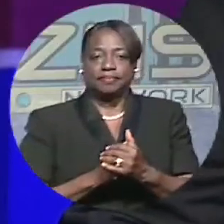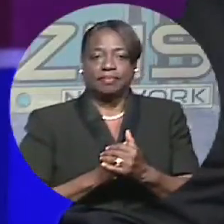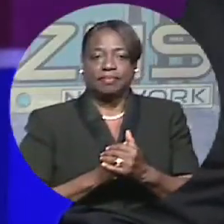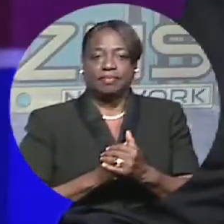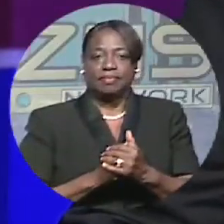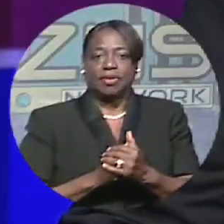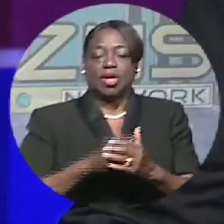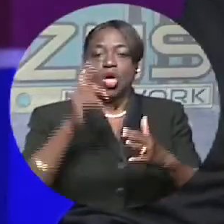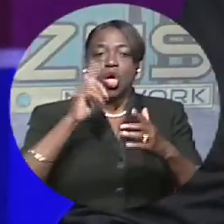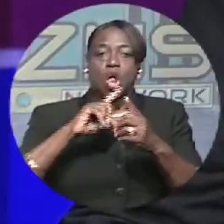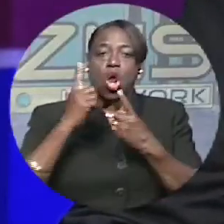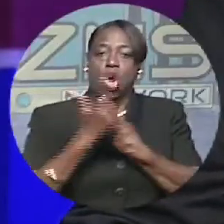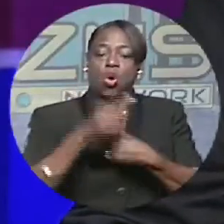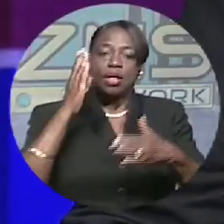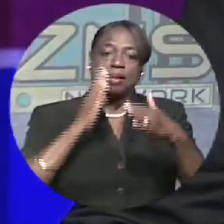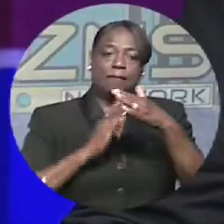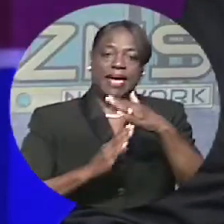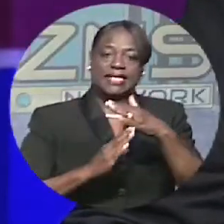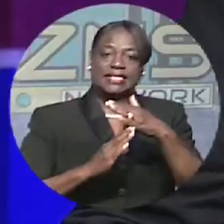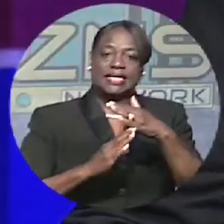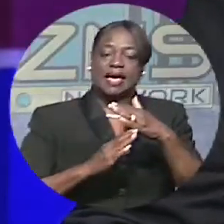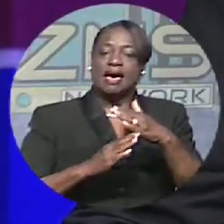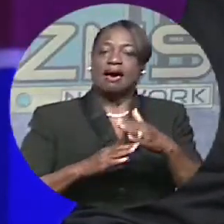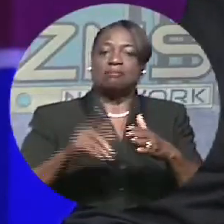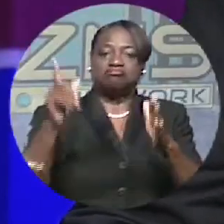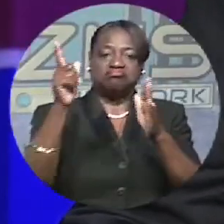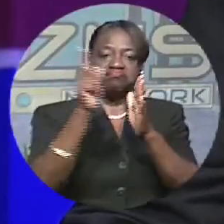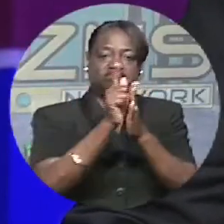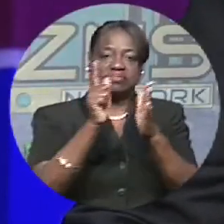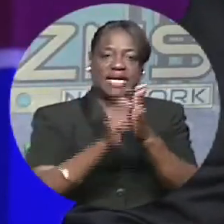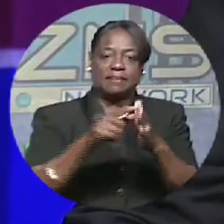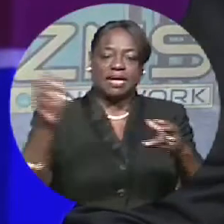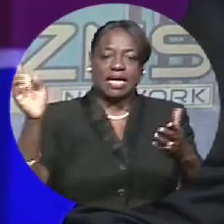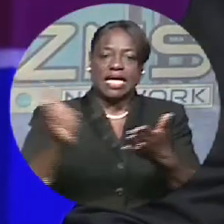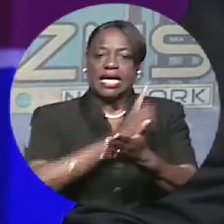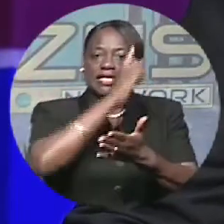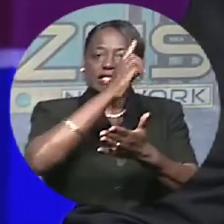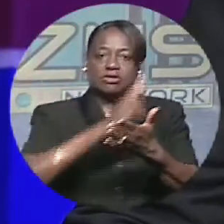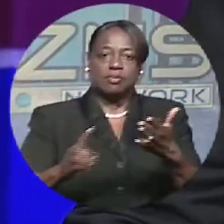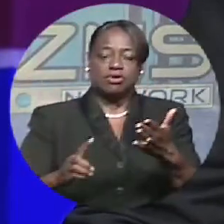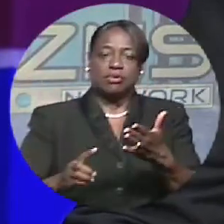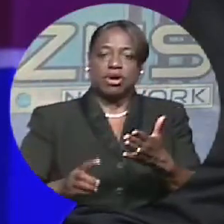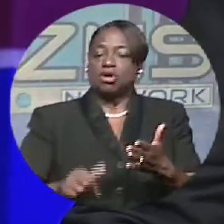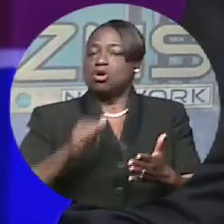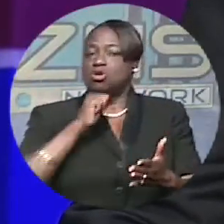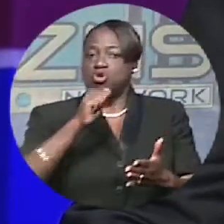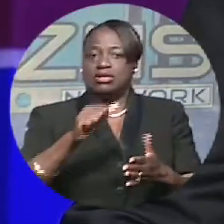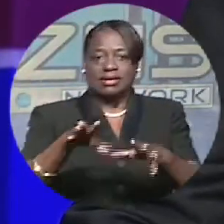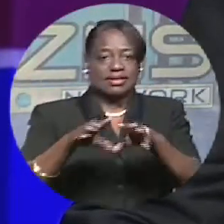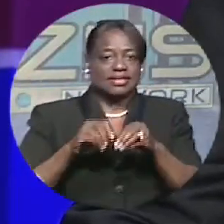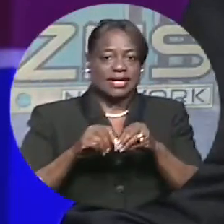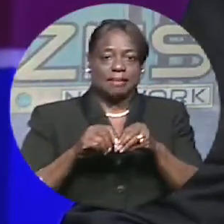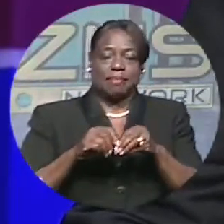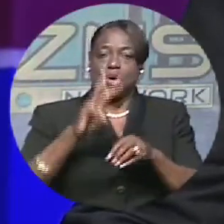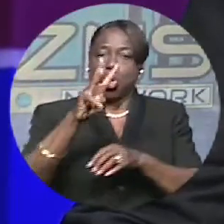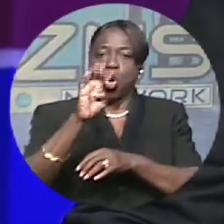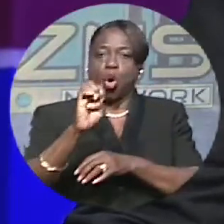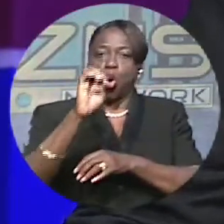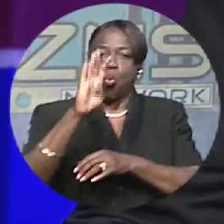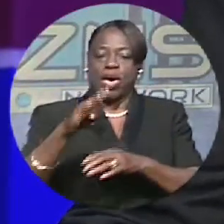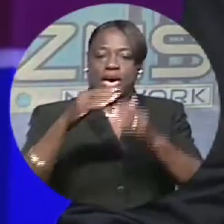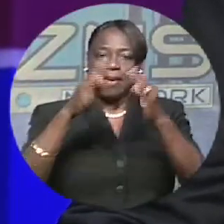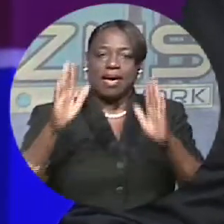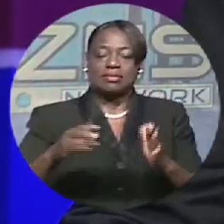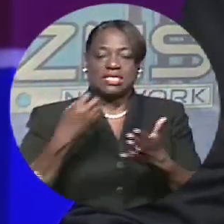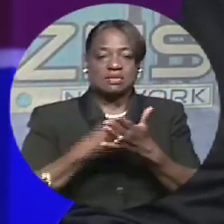Local commercial banks are being labeled discriminatory with their decision not to accept web houses' money under a regulated